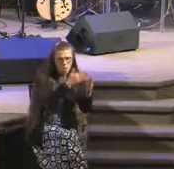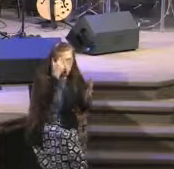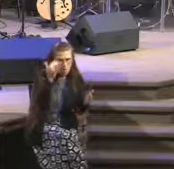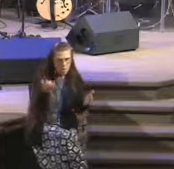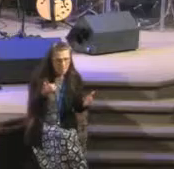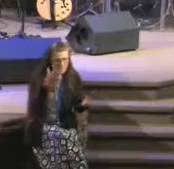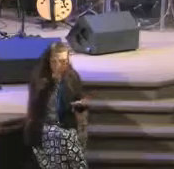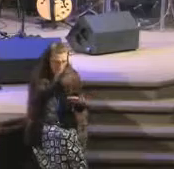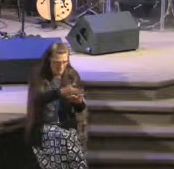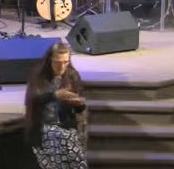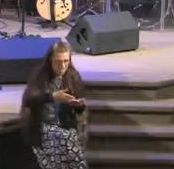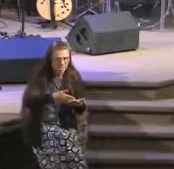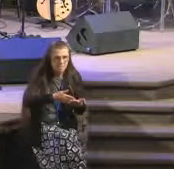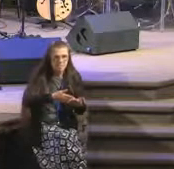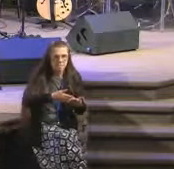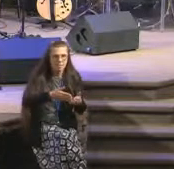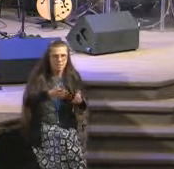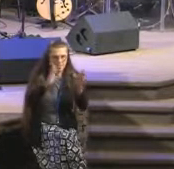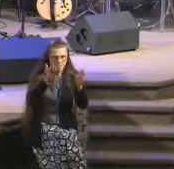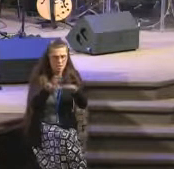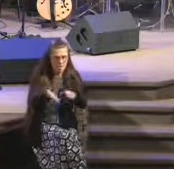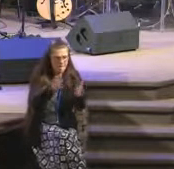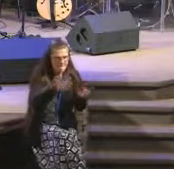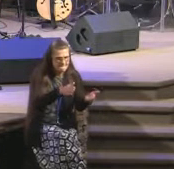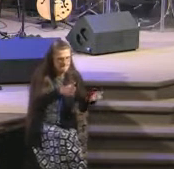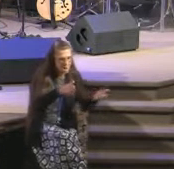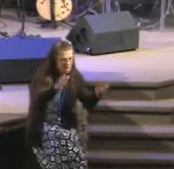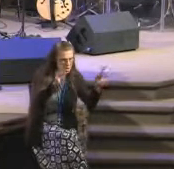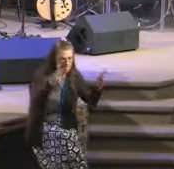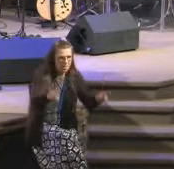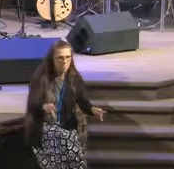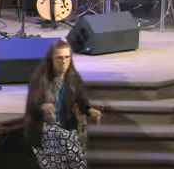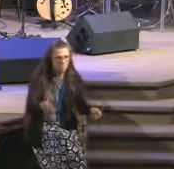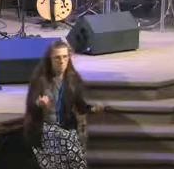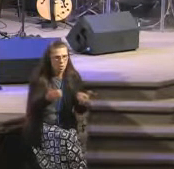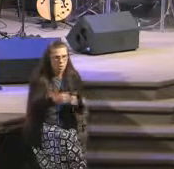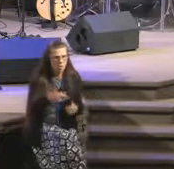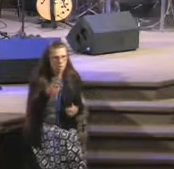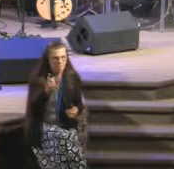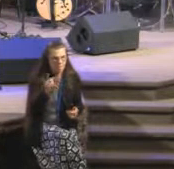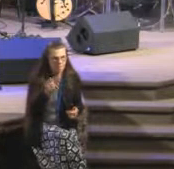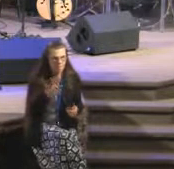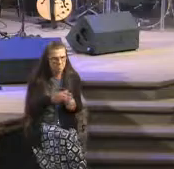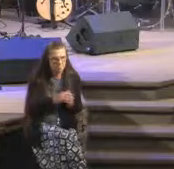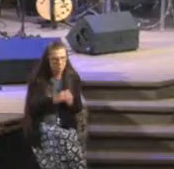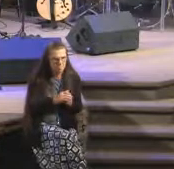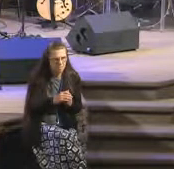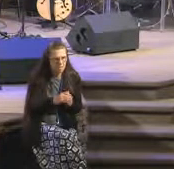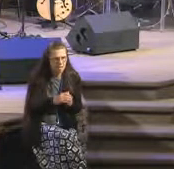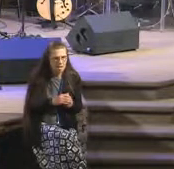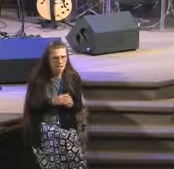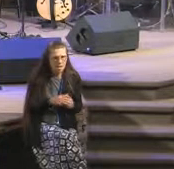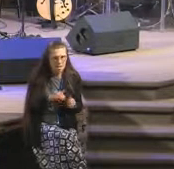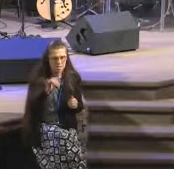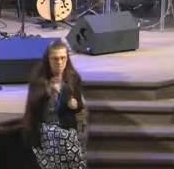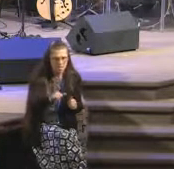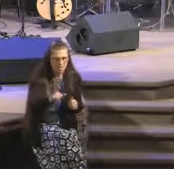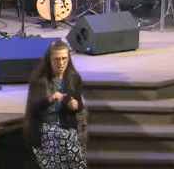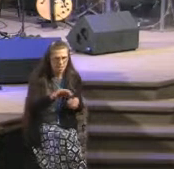the midst of the fallen people. We are with them. And he would spend the rest of his